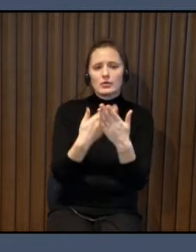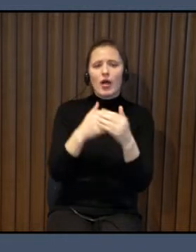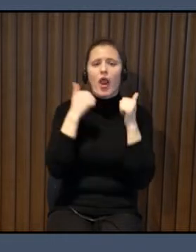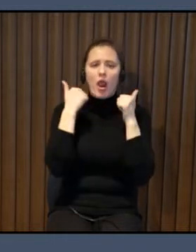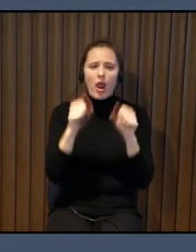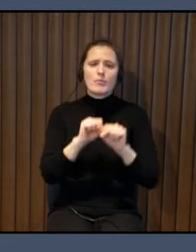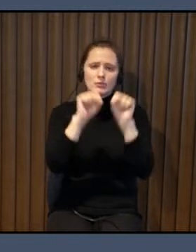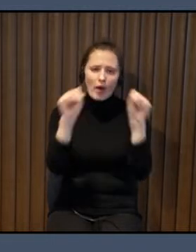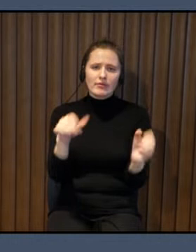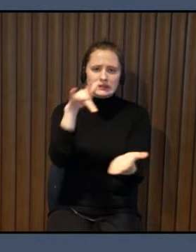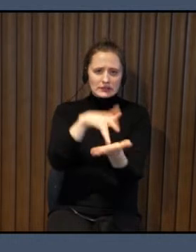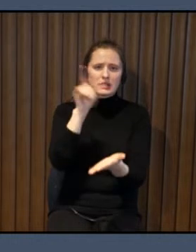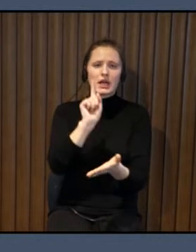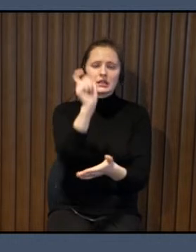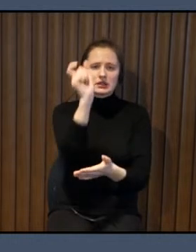webpage